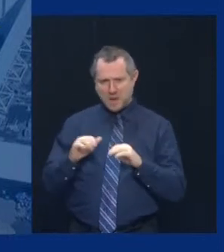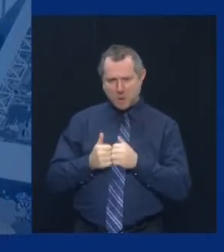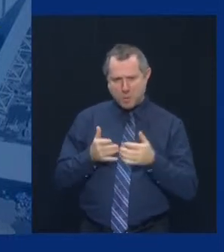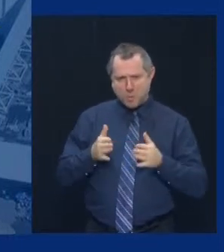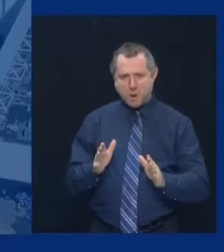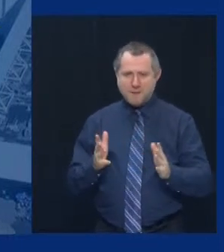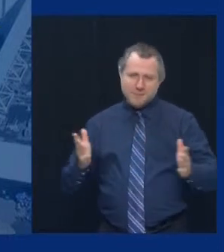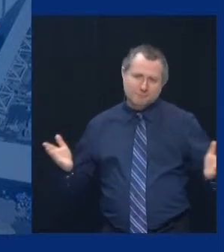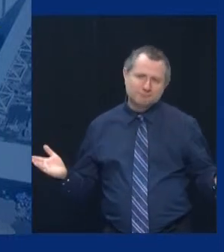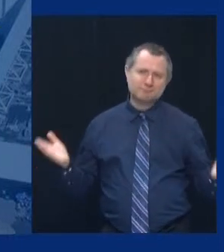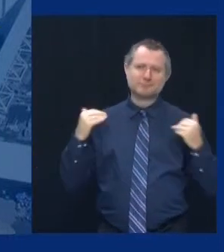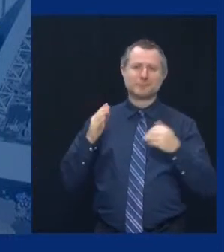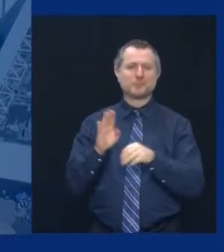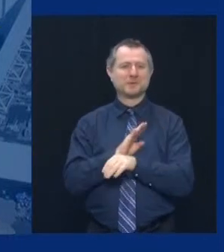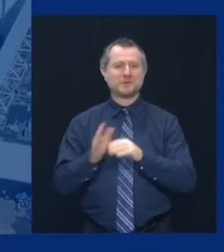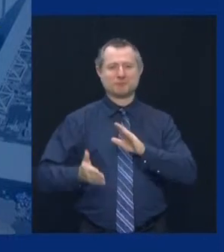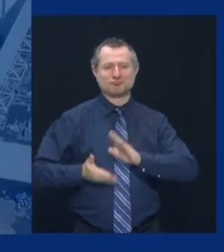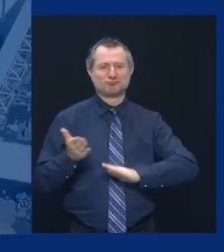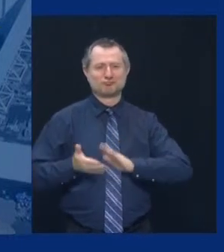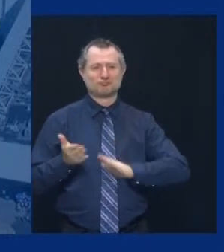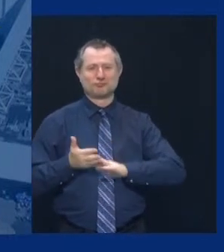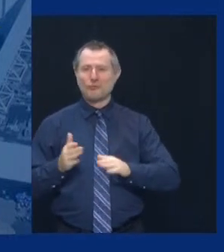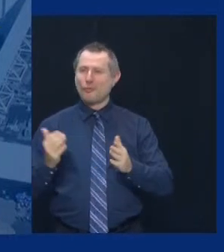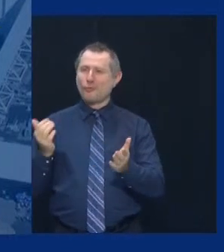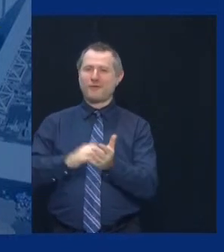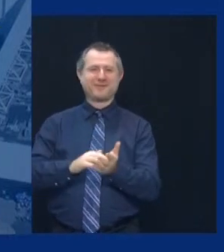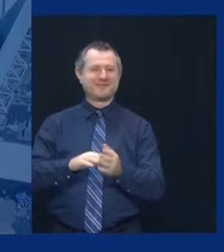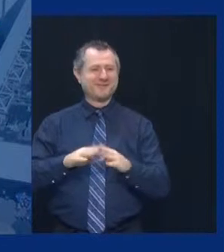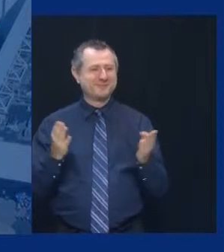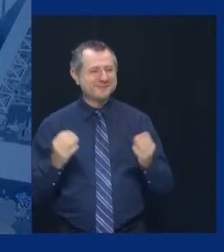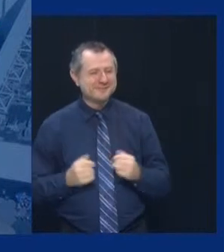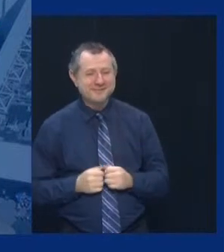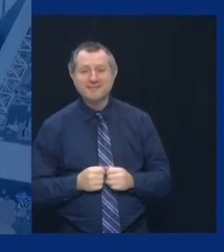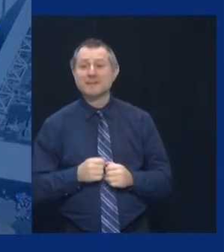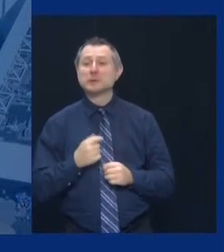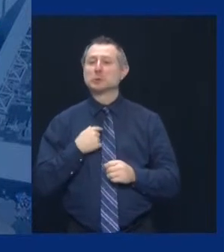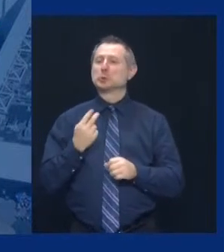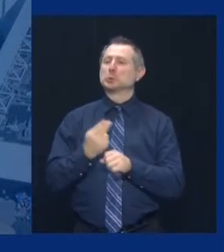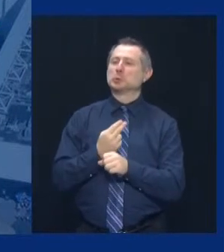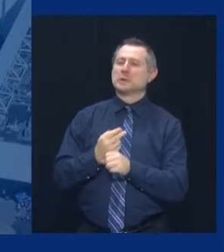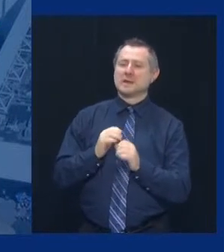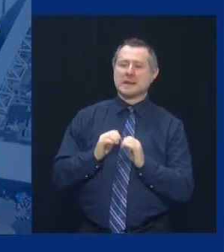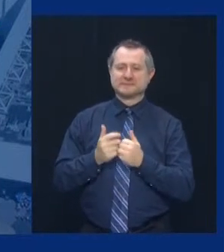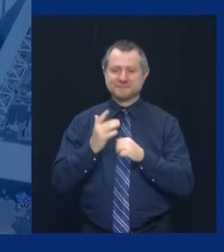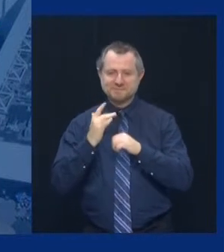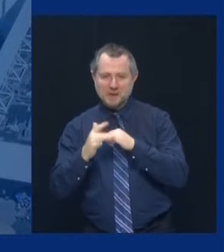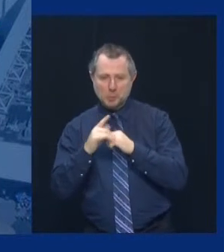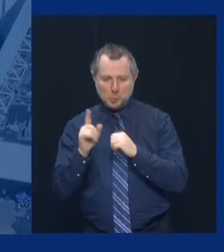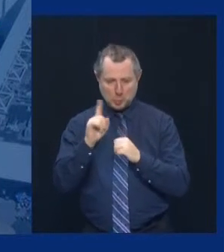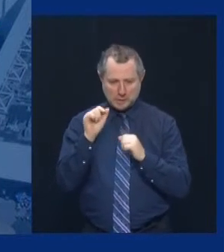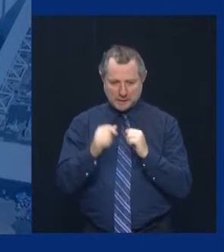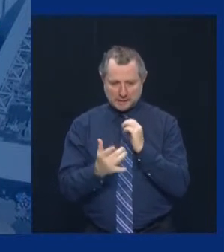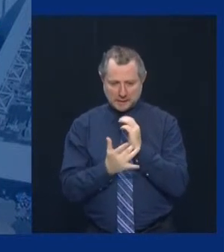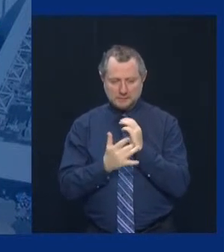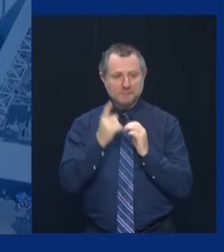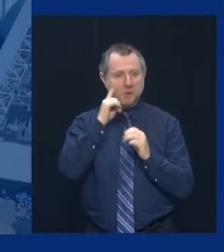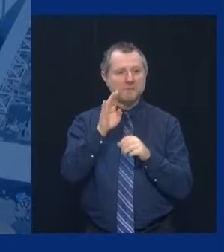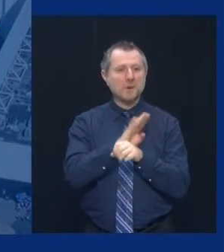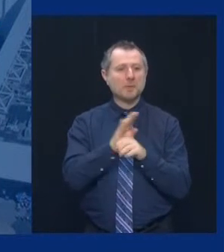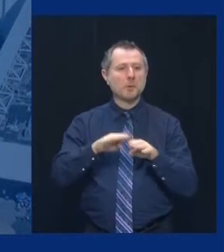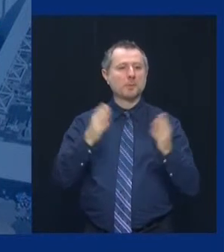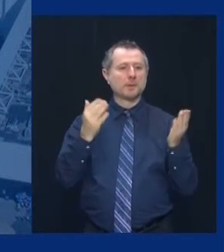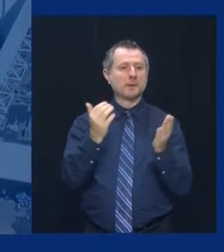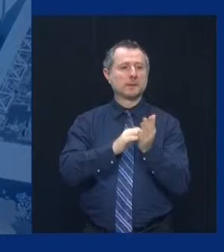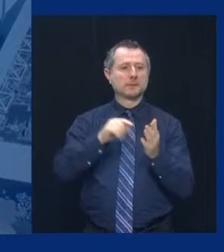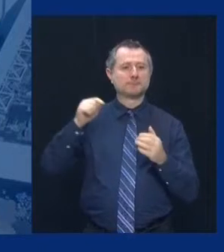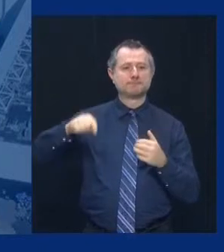reopen businesses and use our technology to reopen businesses. It is